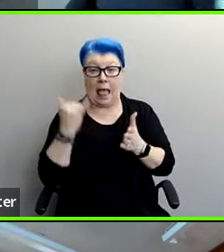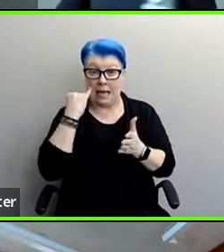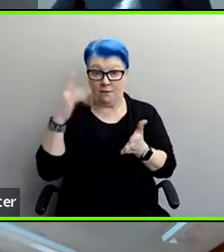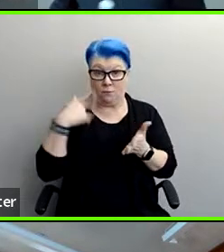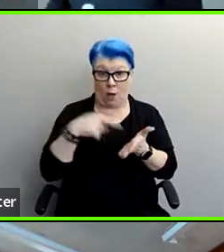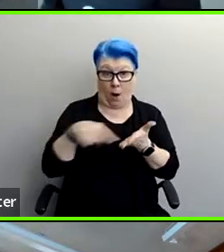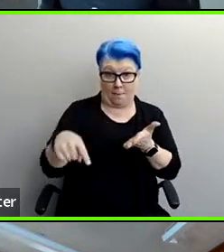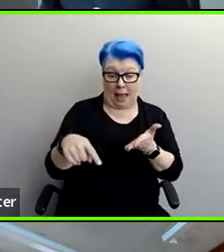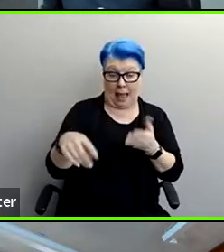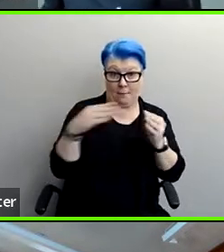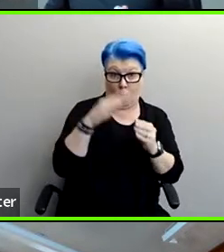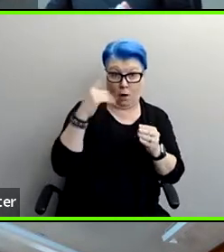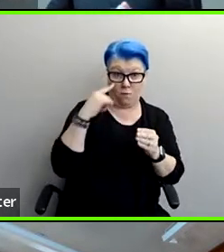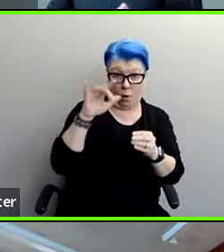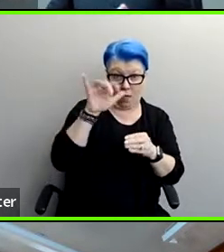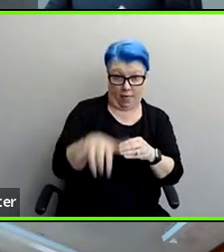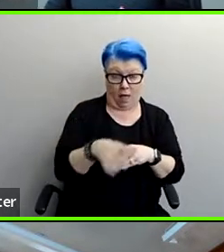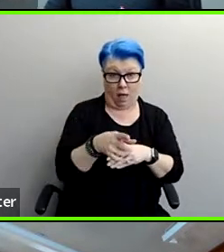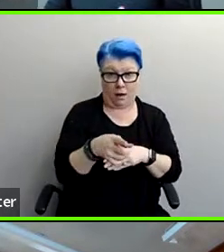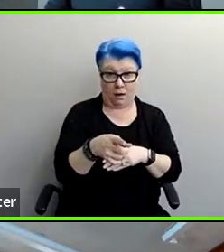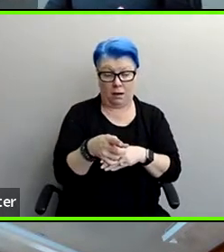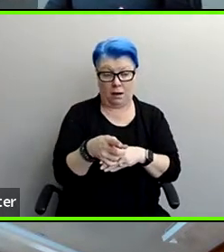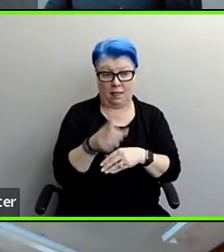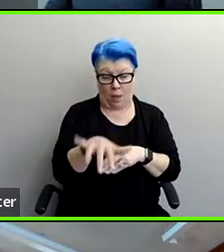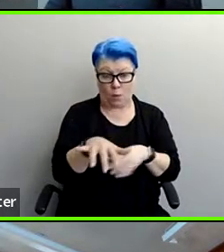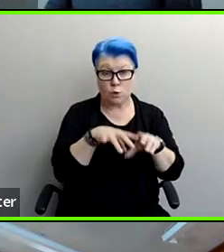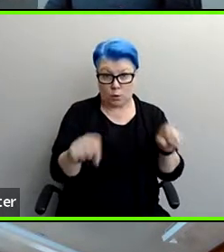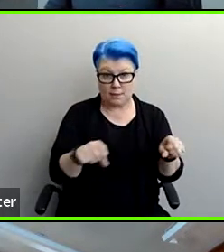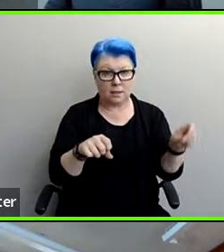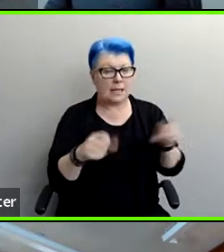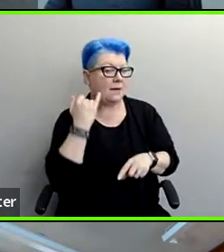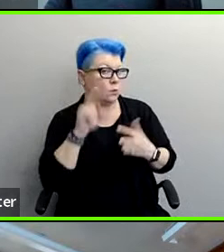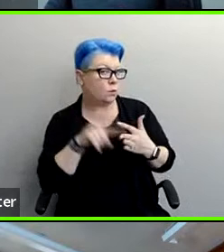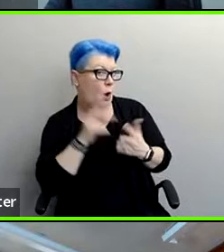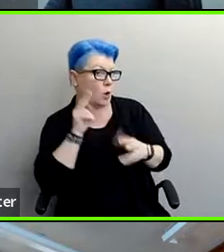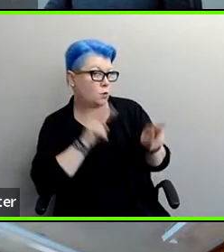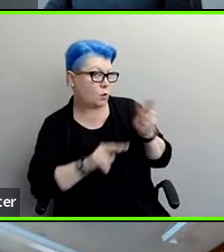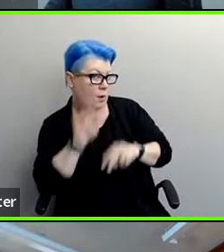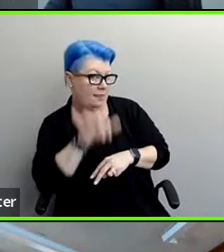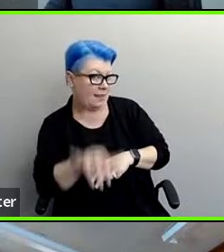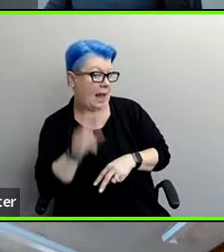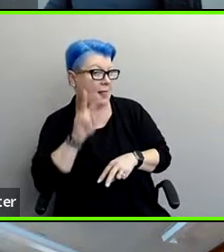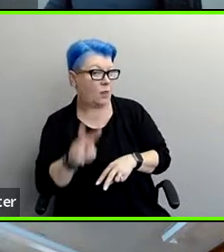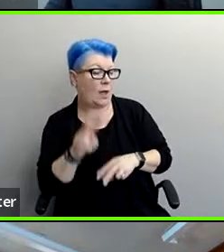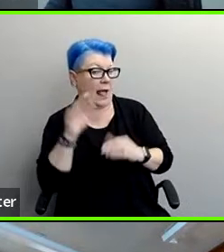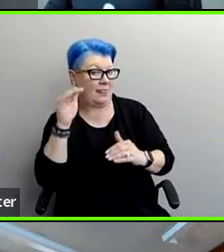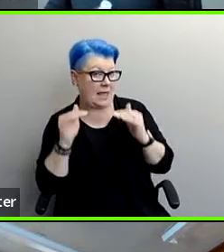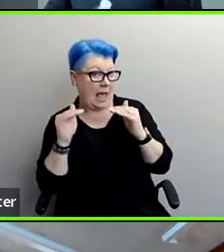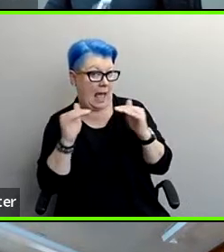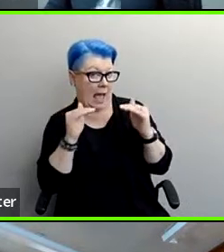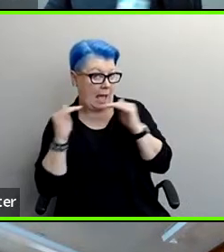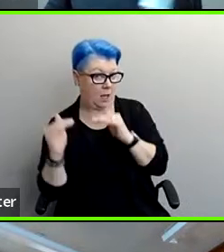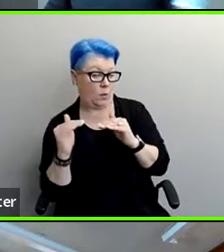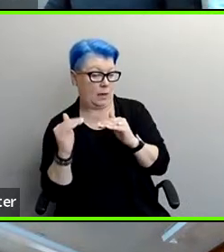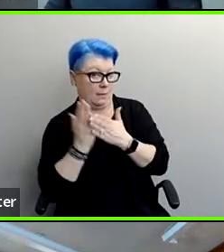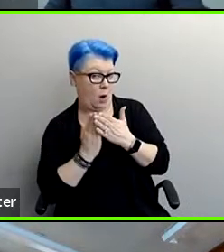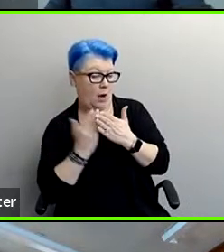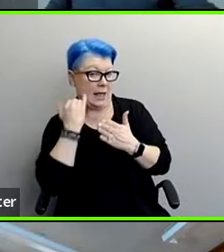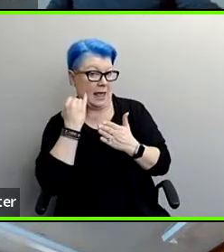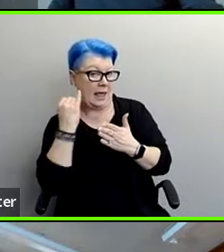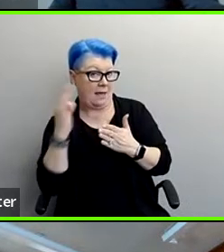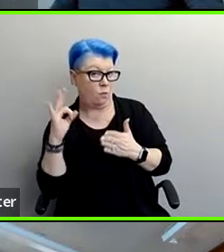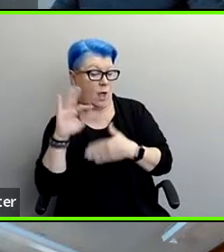And so when you start looking at that and you start looking at the equity piece, if we already have communities